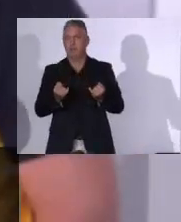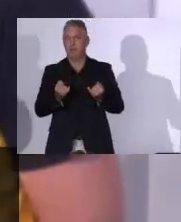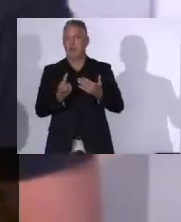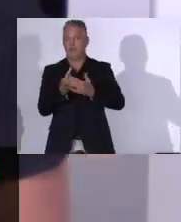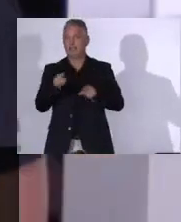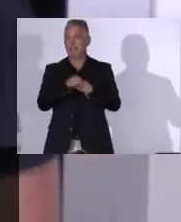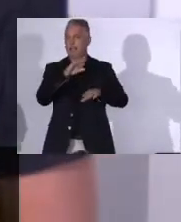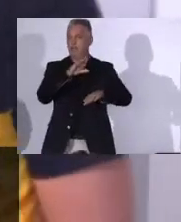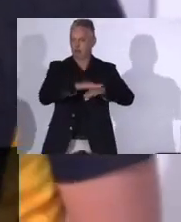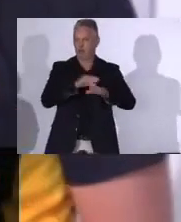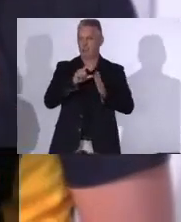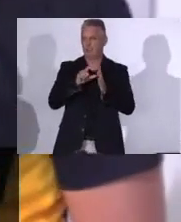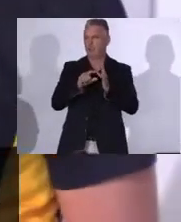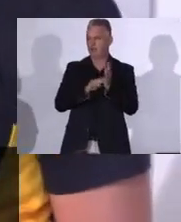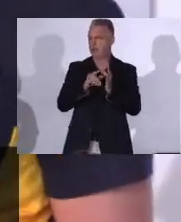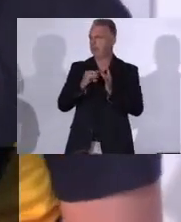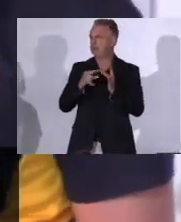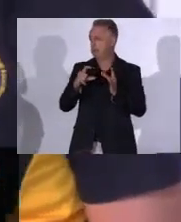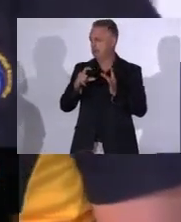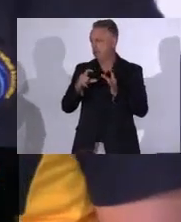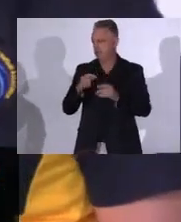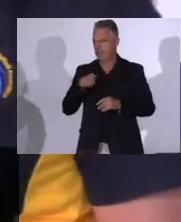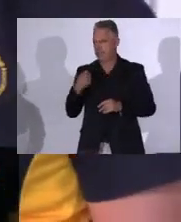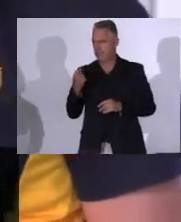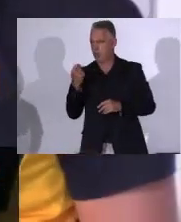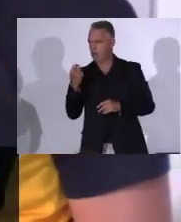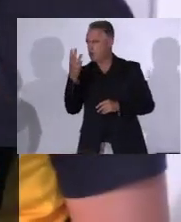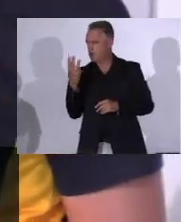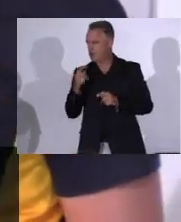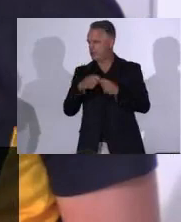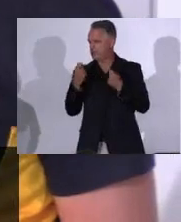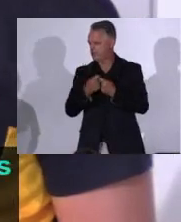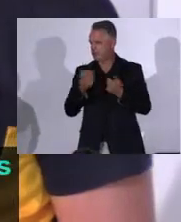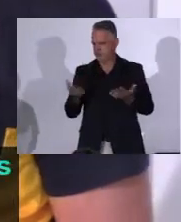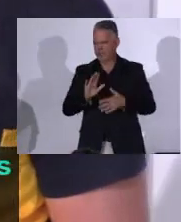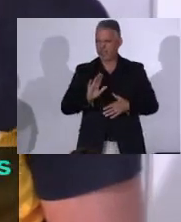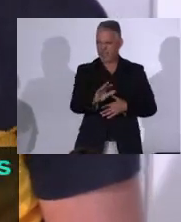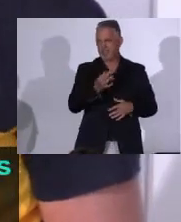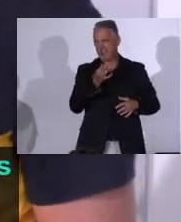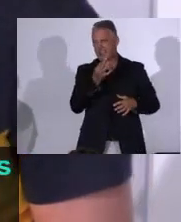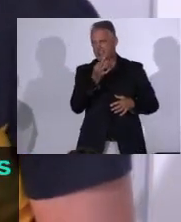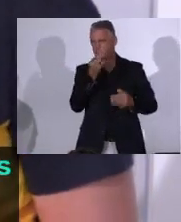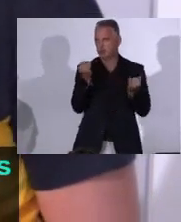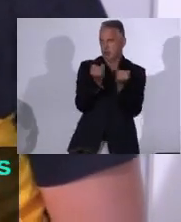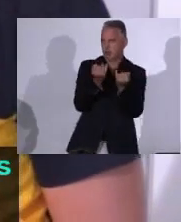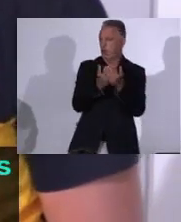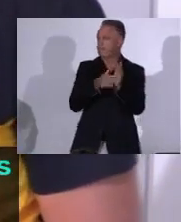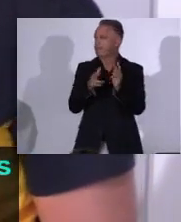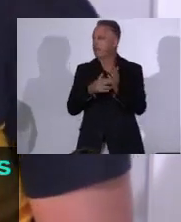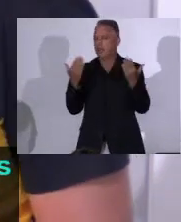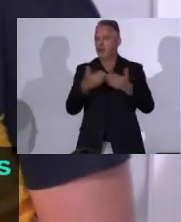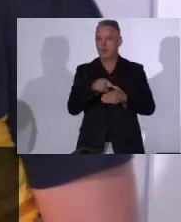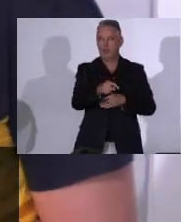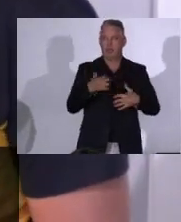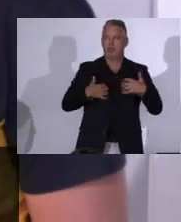well. So we had almost three teams, I think, playing in their own mini tournament on a Monday night, and that really gave them a sense